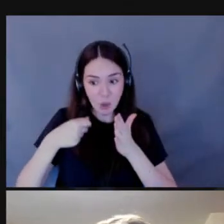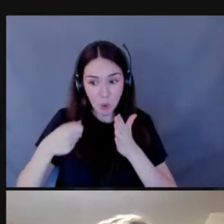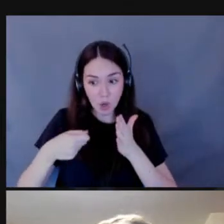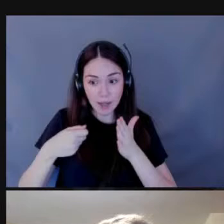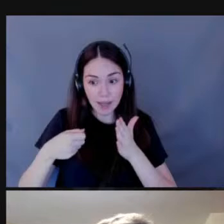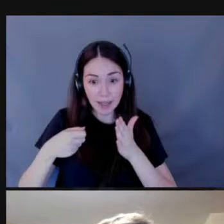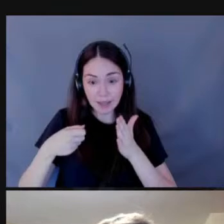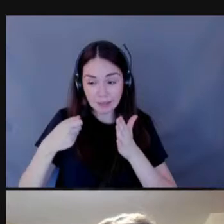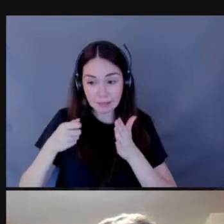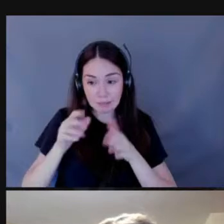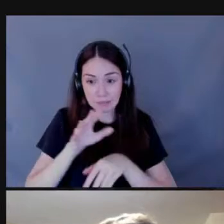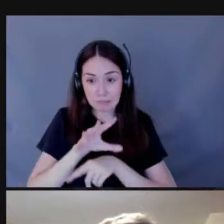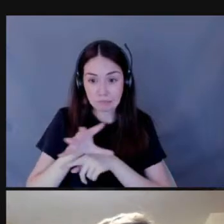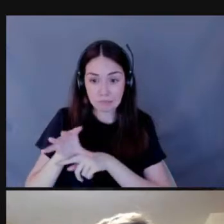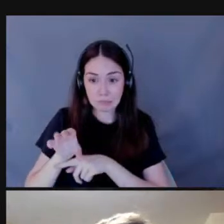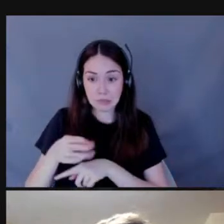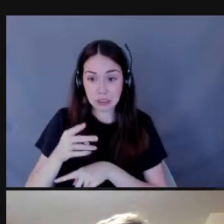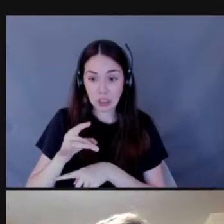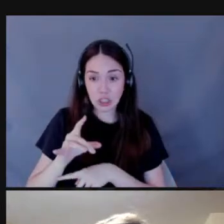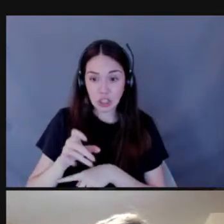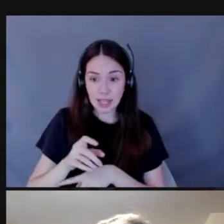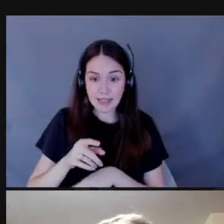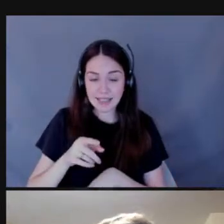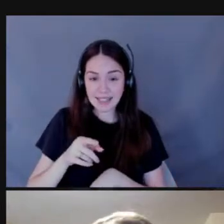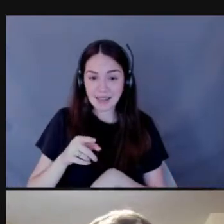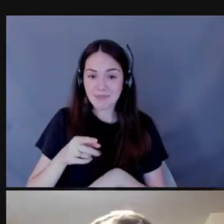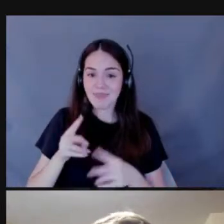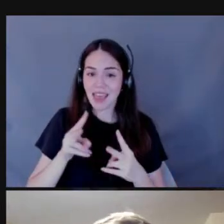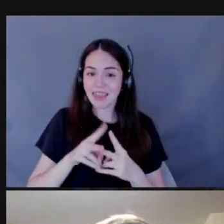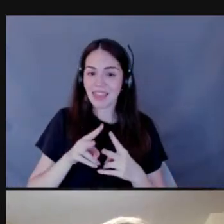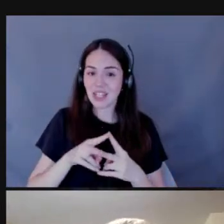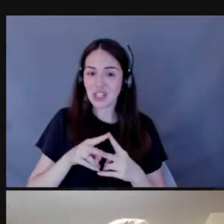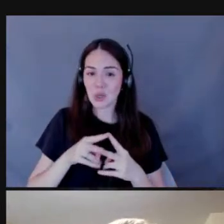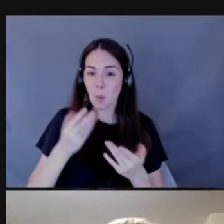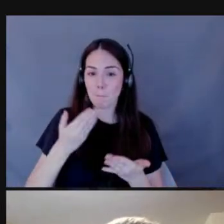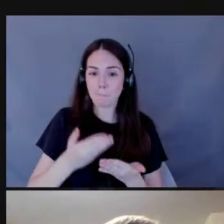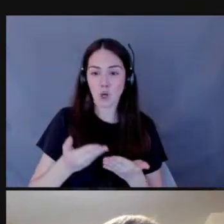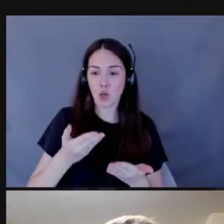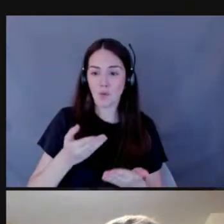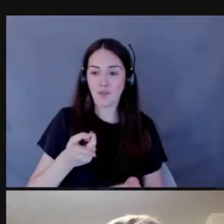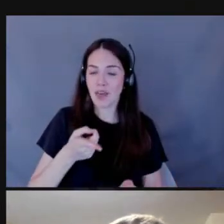kind of demonstrate that they are non-natives.